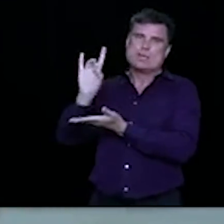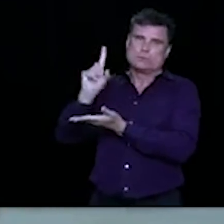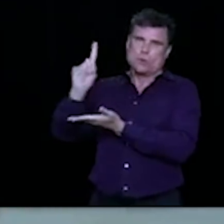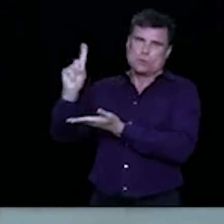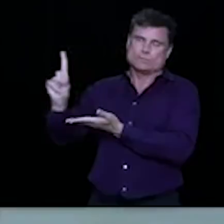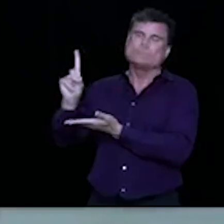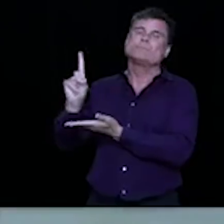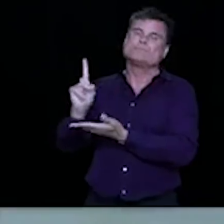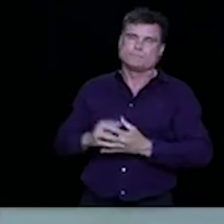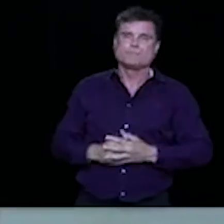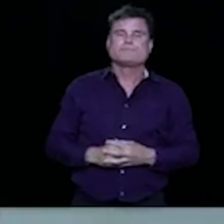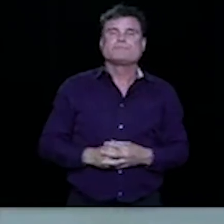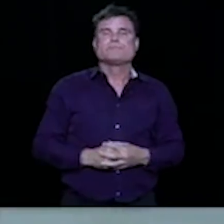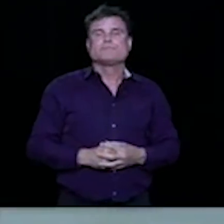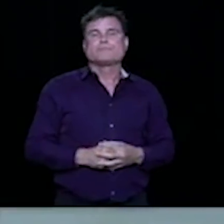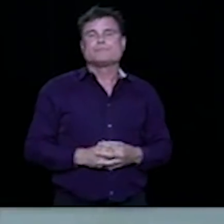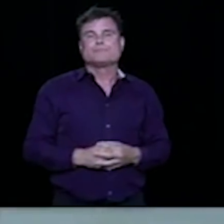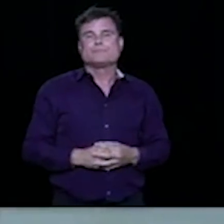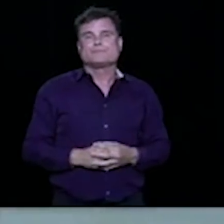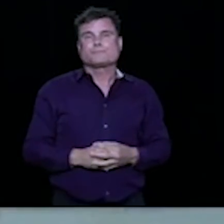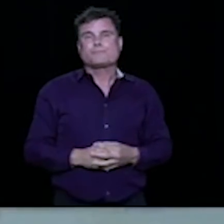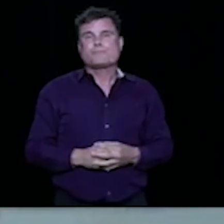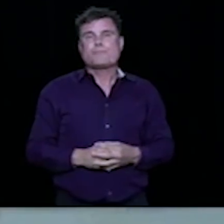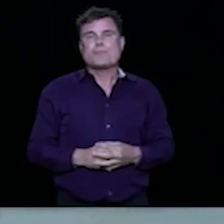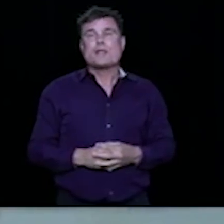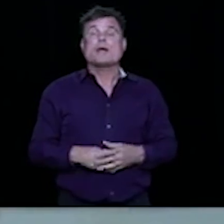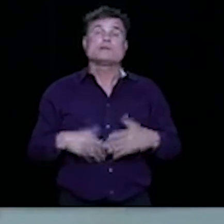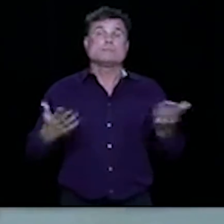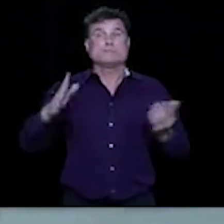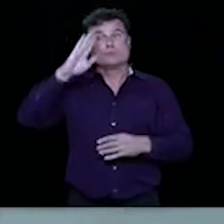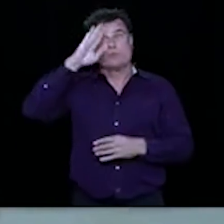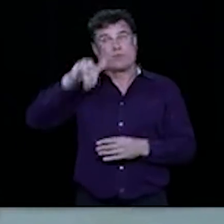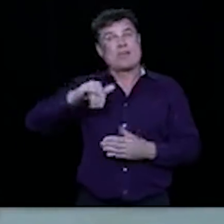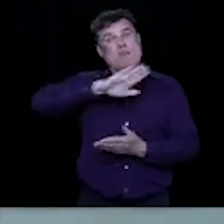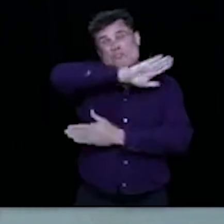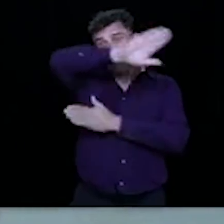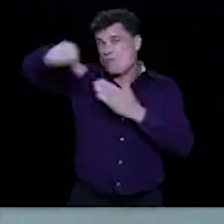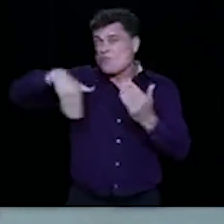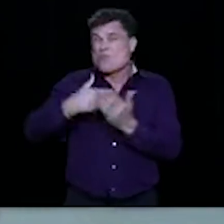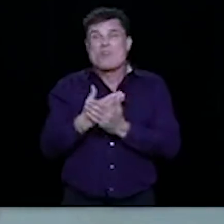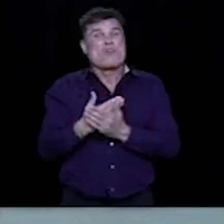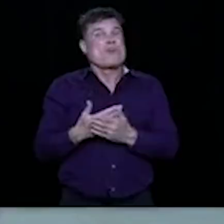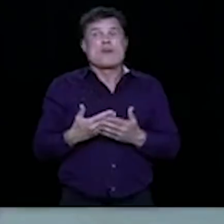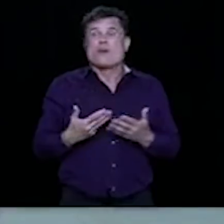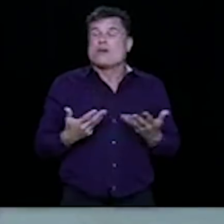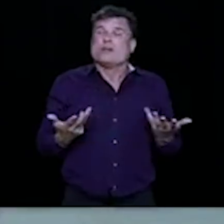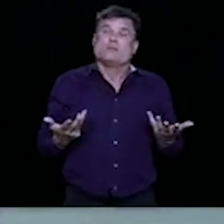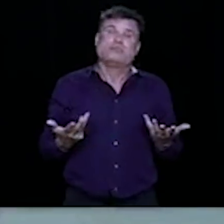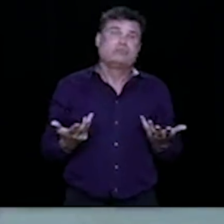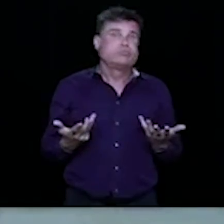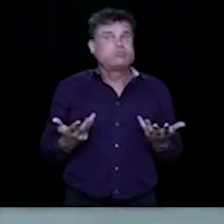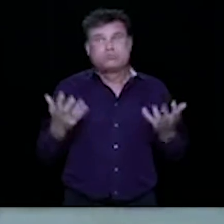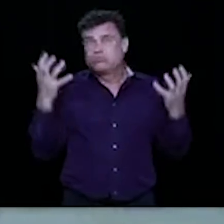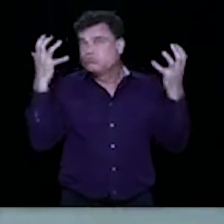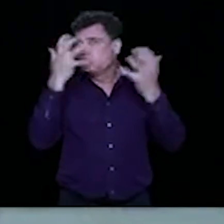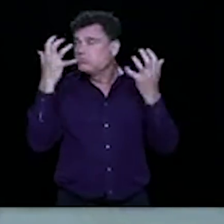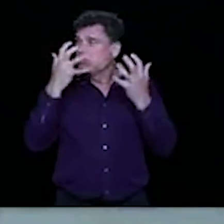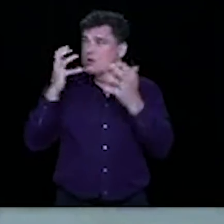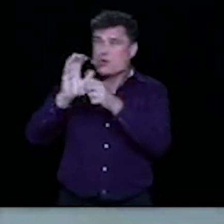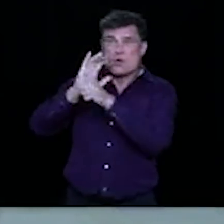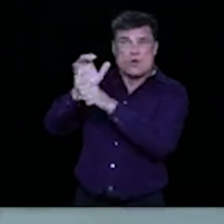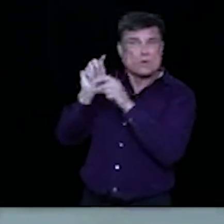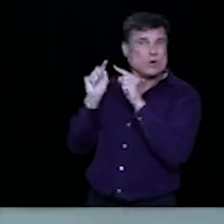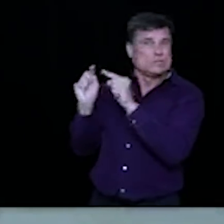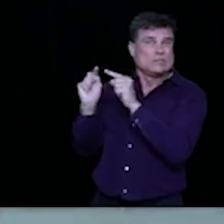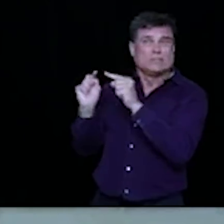The challenges we have all faced as a result of COVID-19 are daunting. And I know for many of